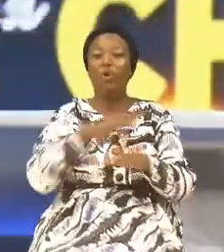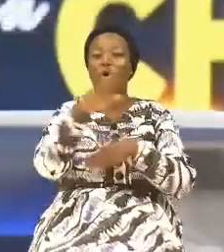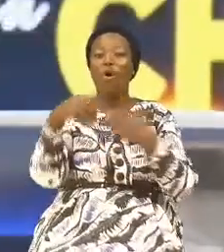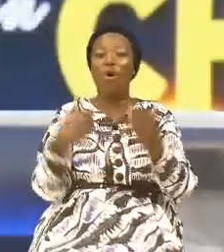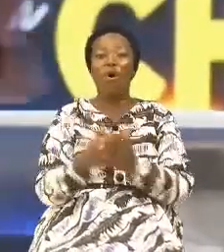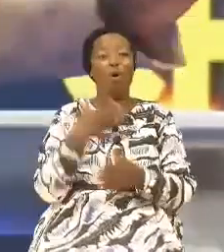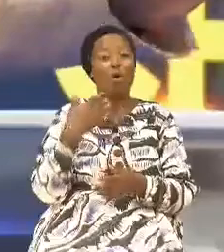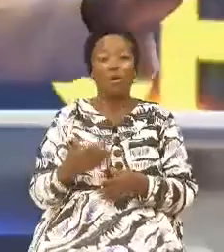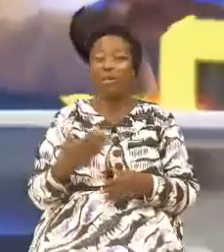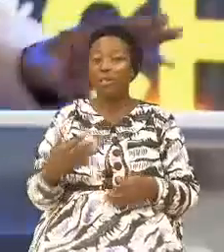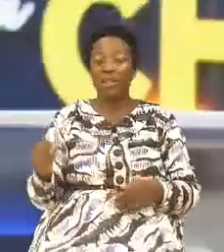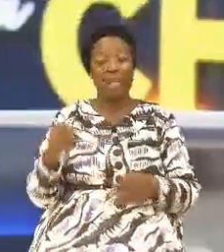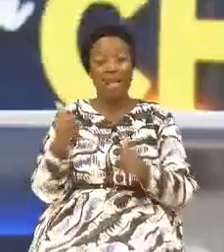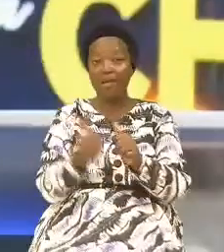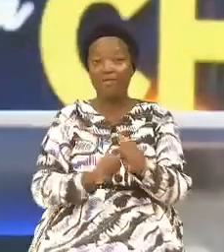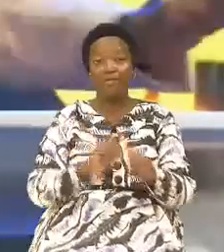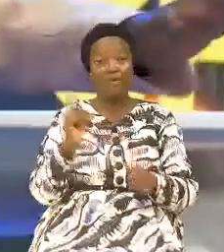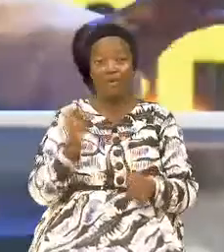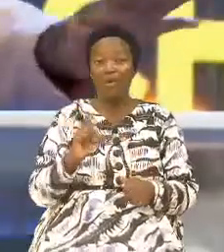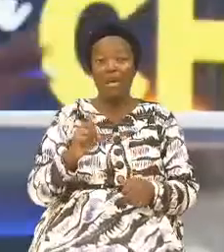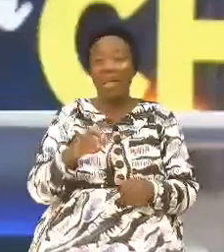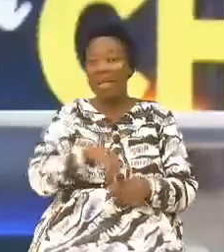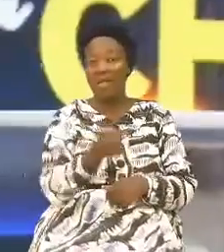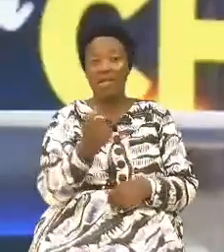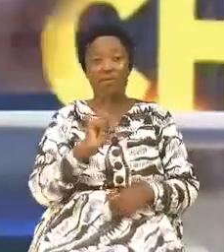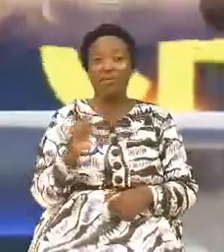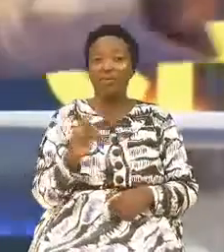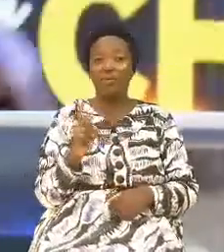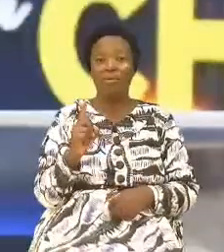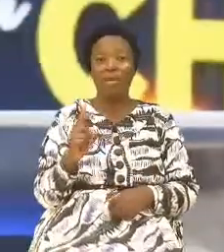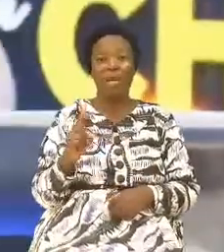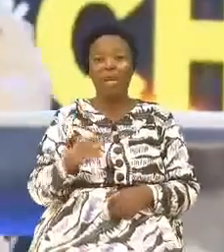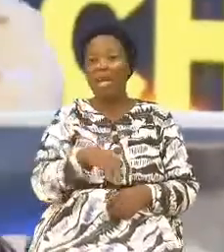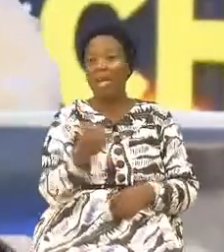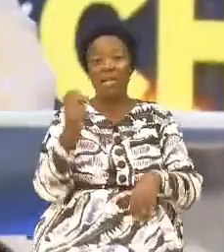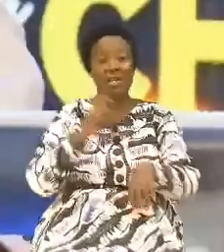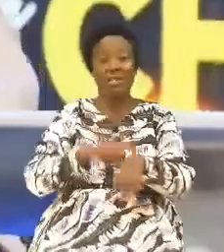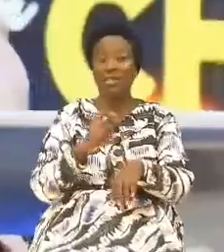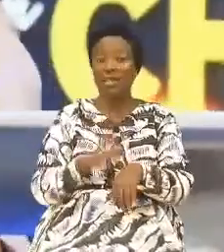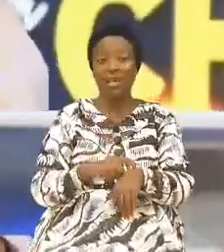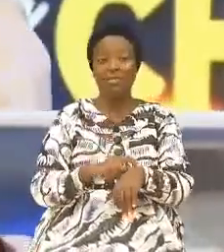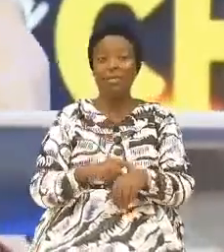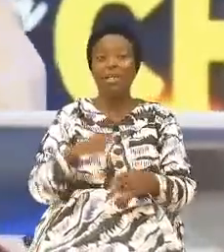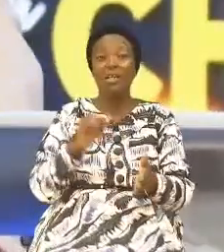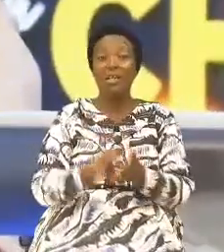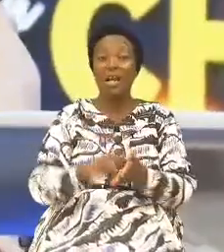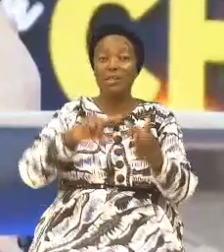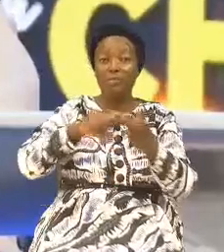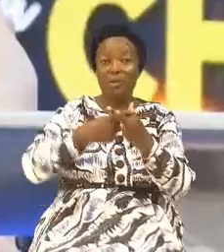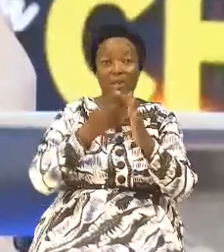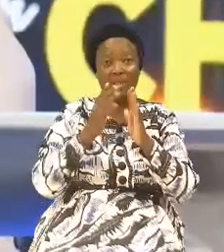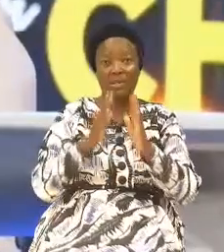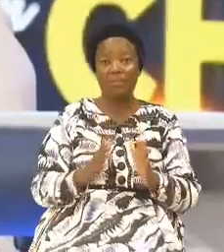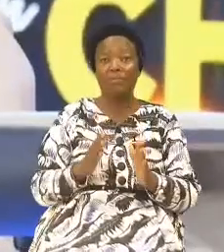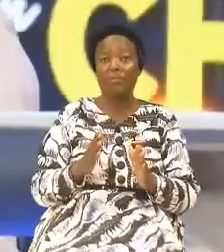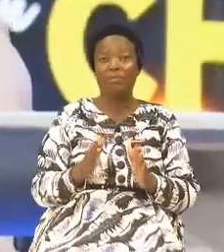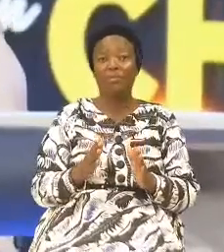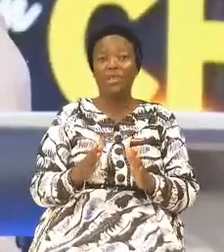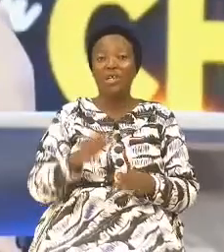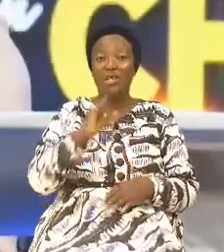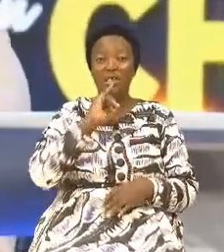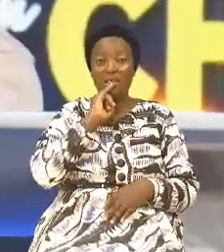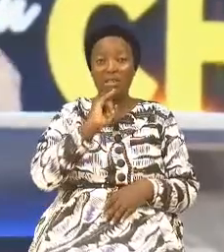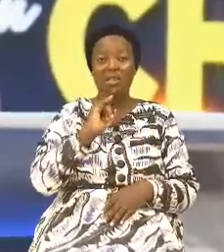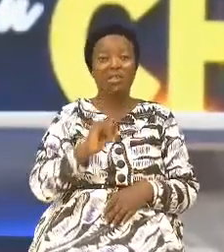things, everywhere, anywhere, anytime. That source is